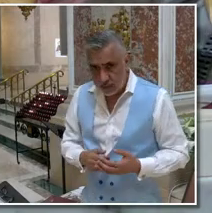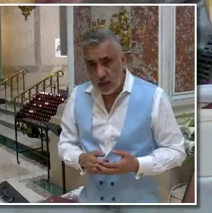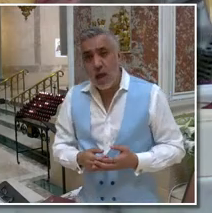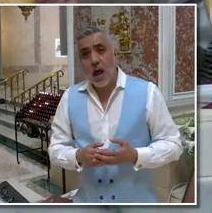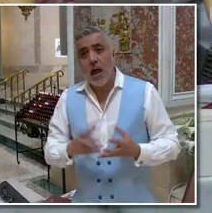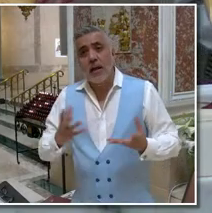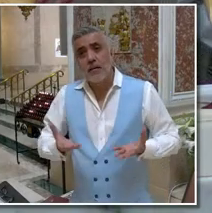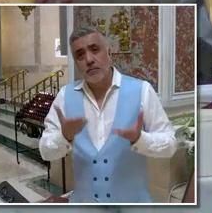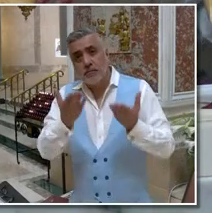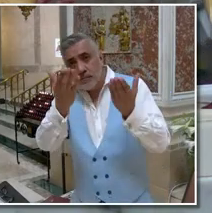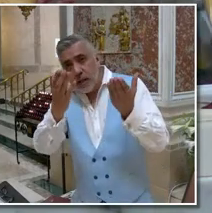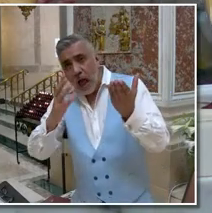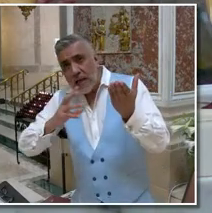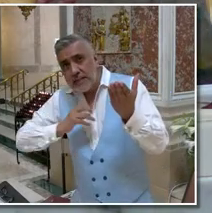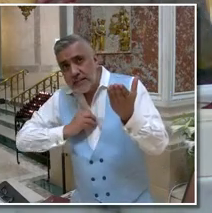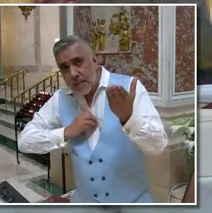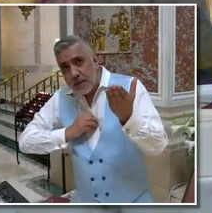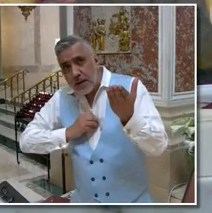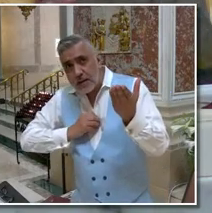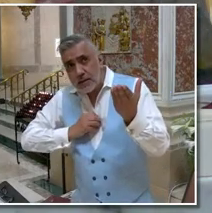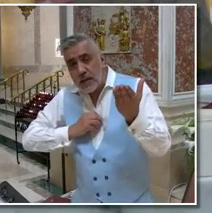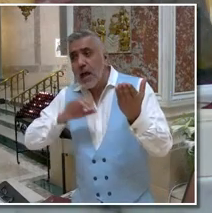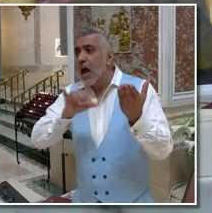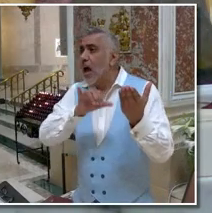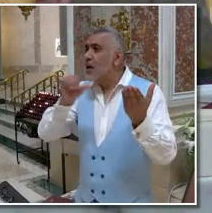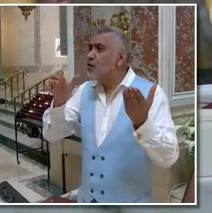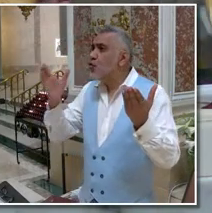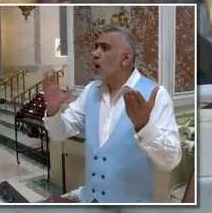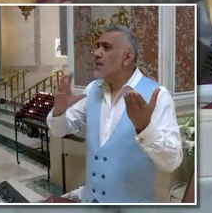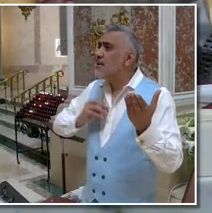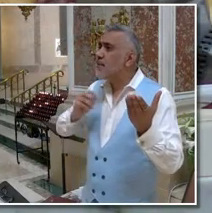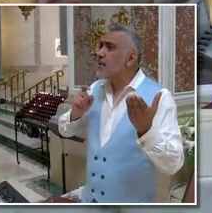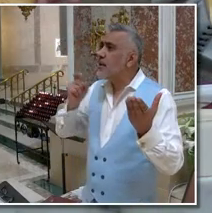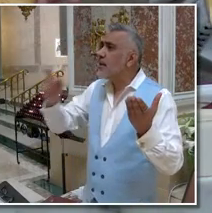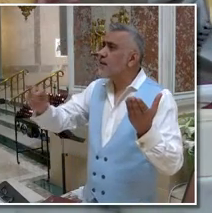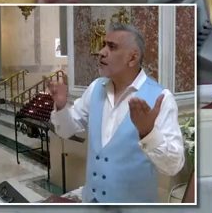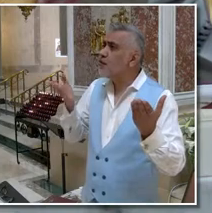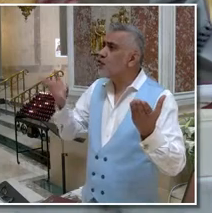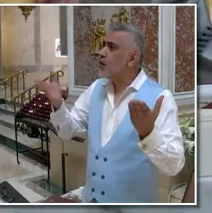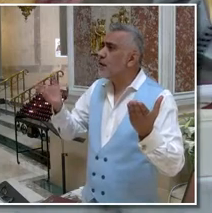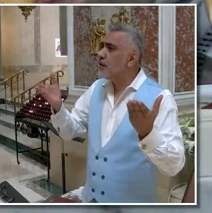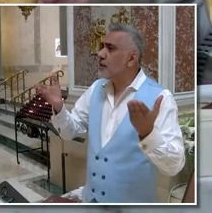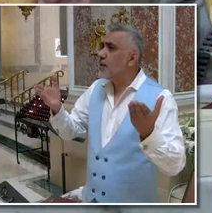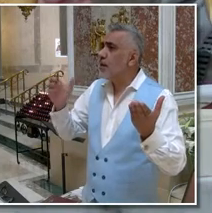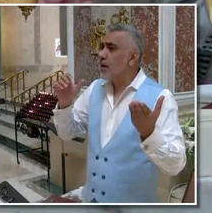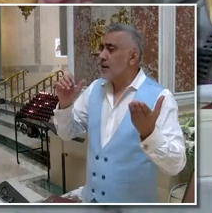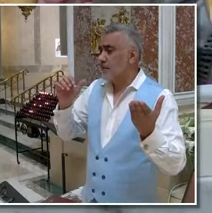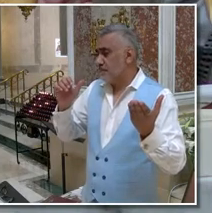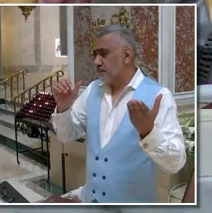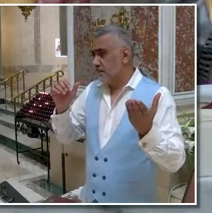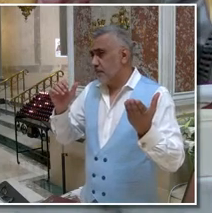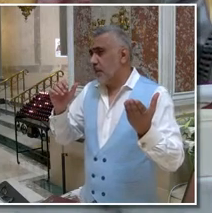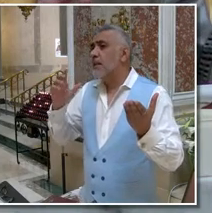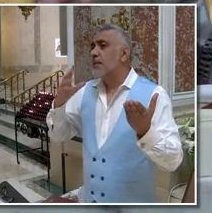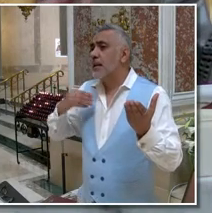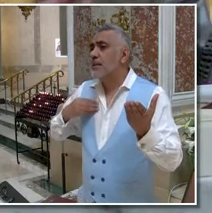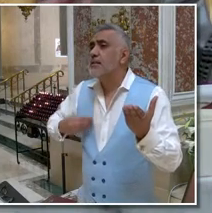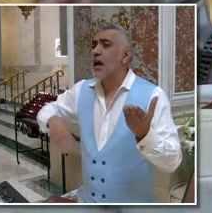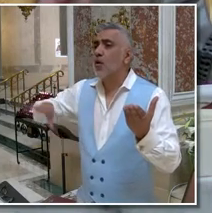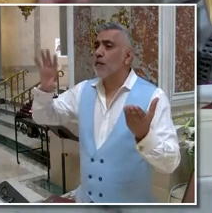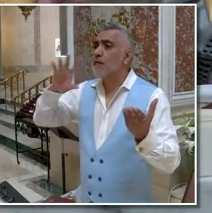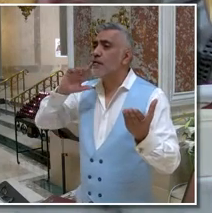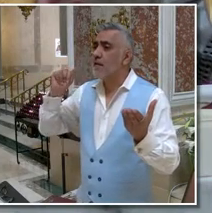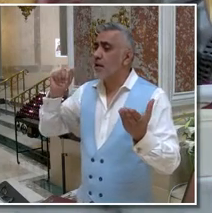and to accept them as once you were pleased to accept the gifts of your servant Abel the just, the sacrifice